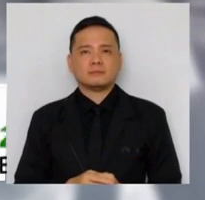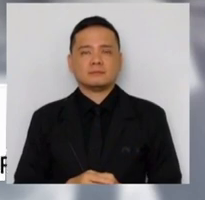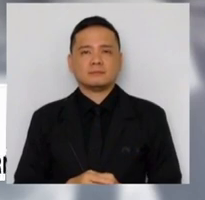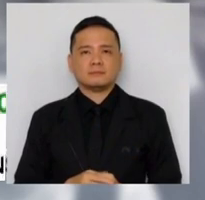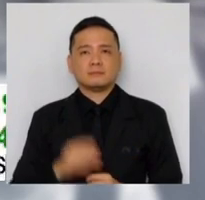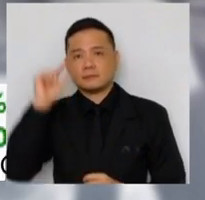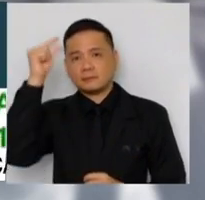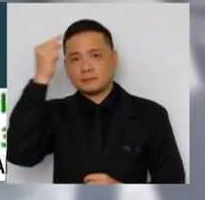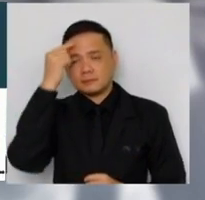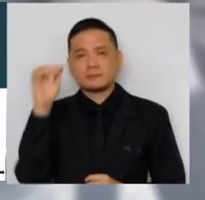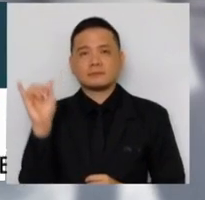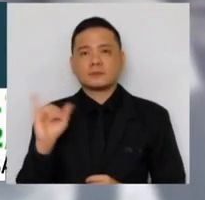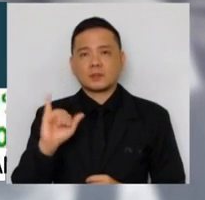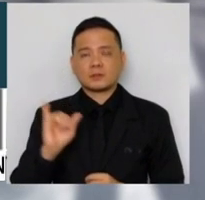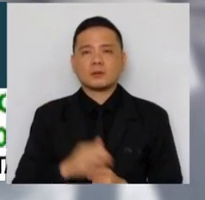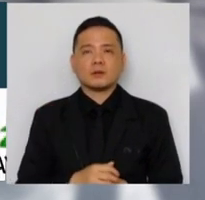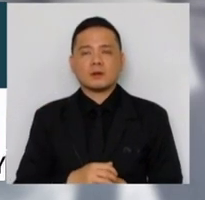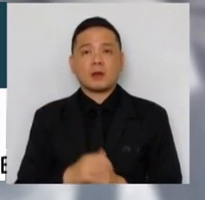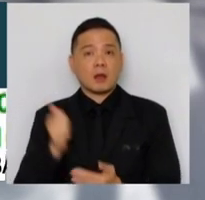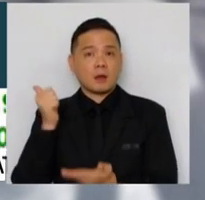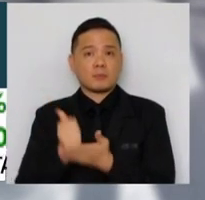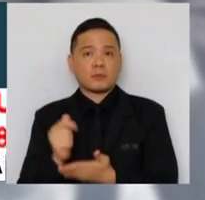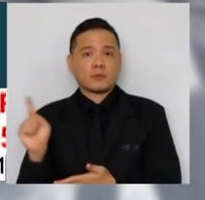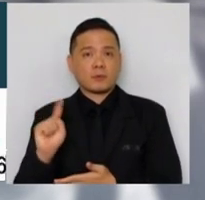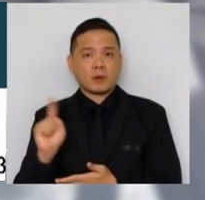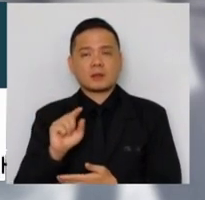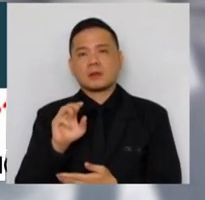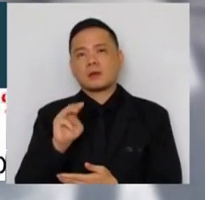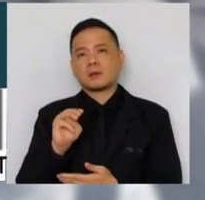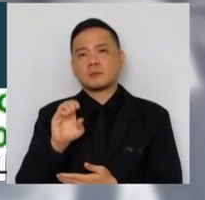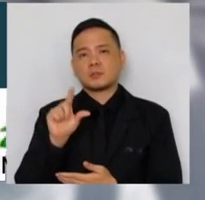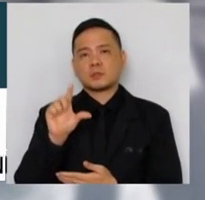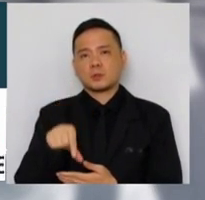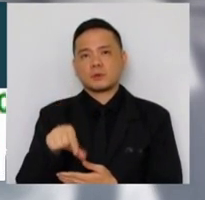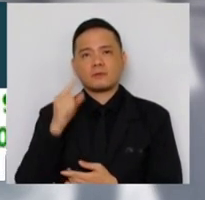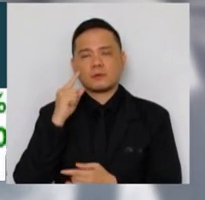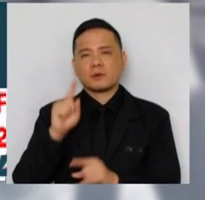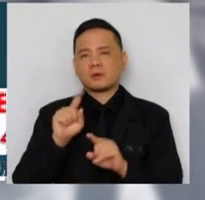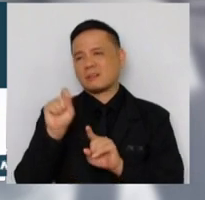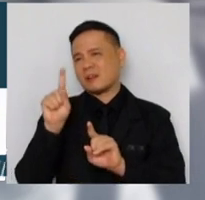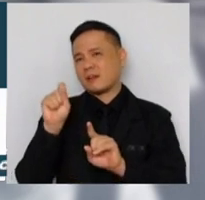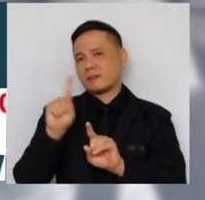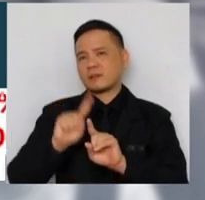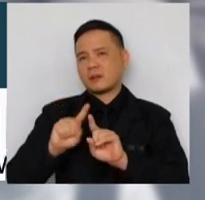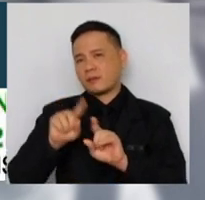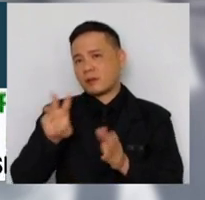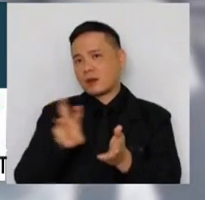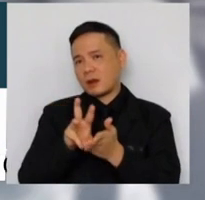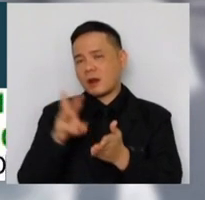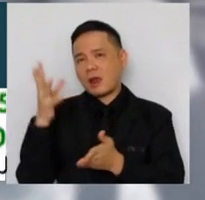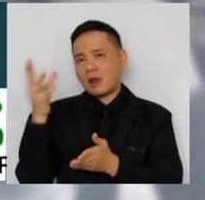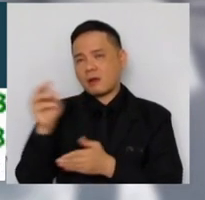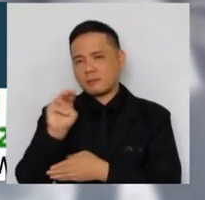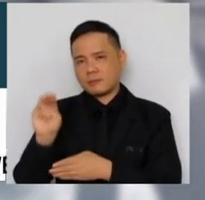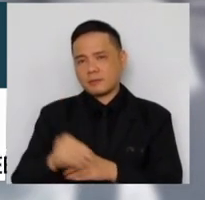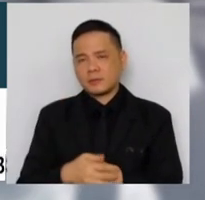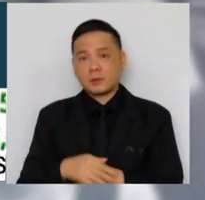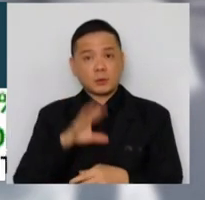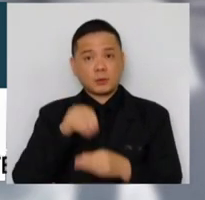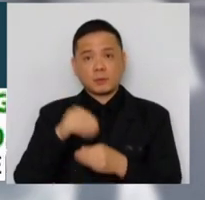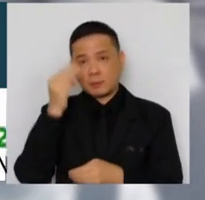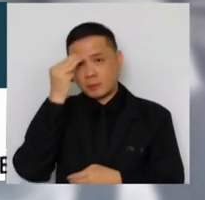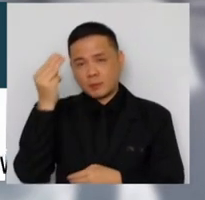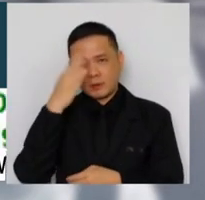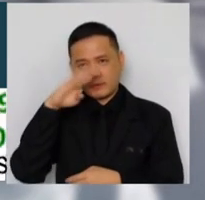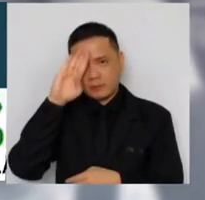Government also approved a modified enhanced community quarantine status for 11 areas outside of Metro Manila, including Bulacan, Cavite,